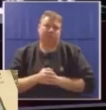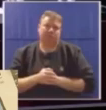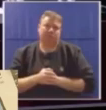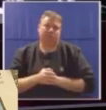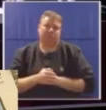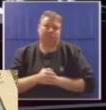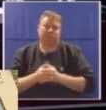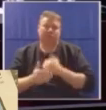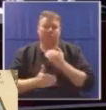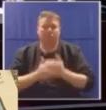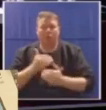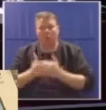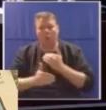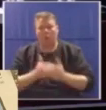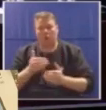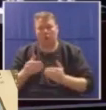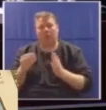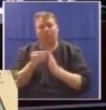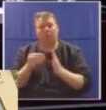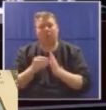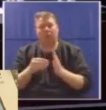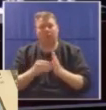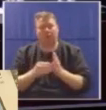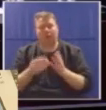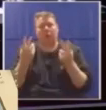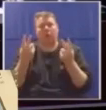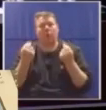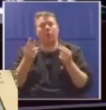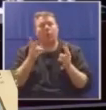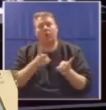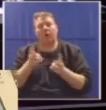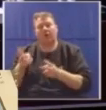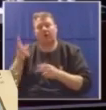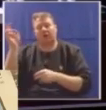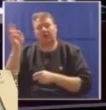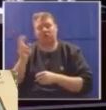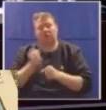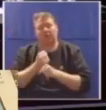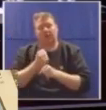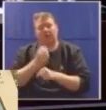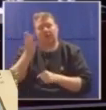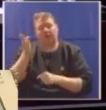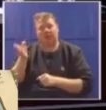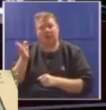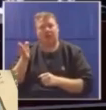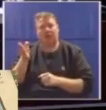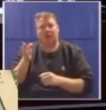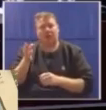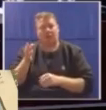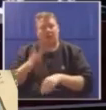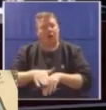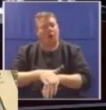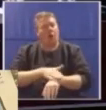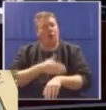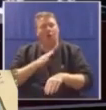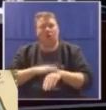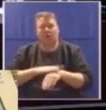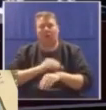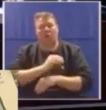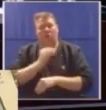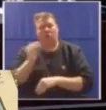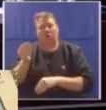the process of installing the renewables that we are working on is going to take quite a longish